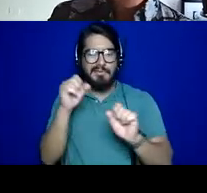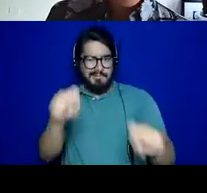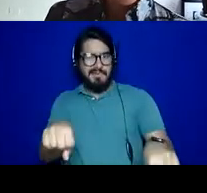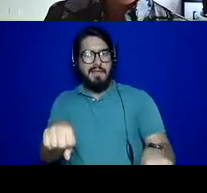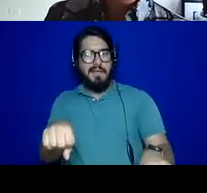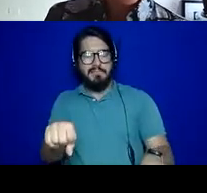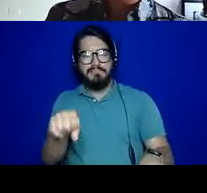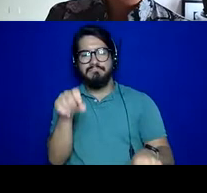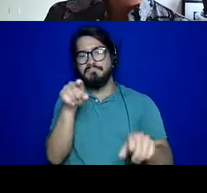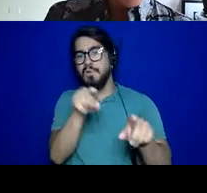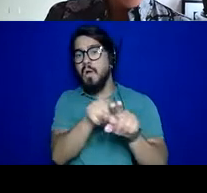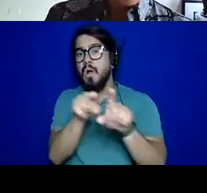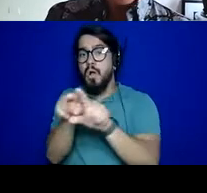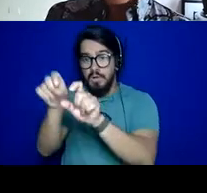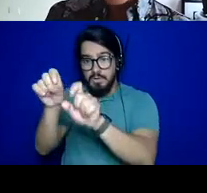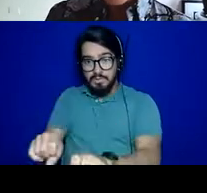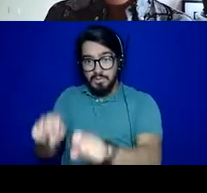it's possible to encrypt